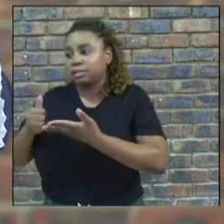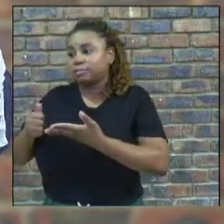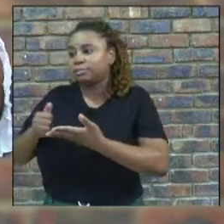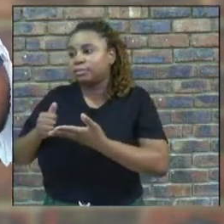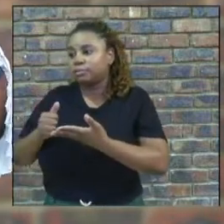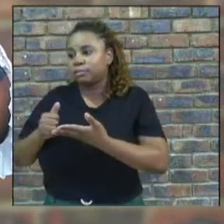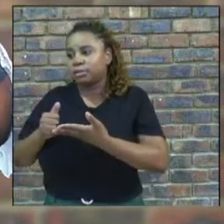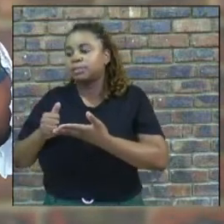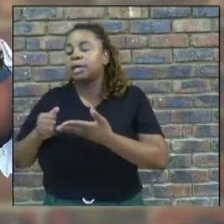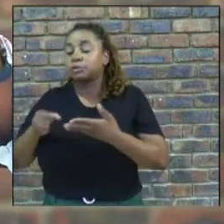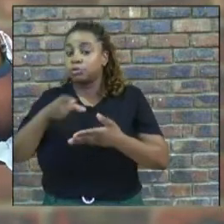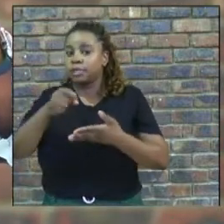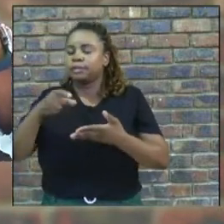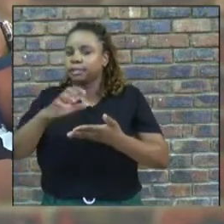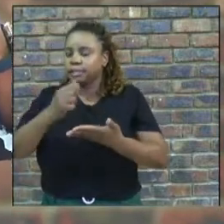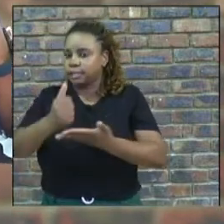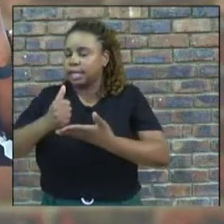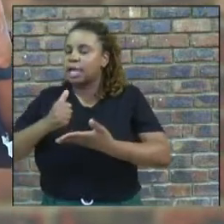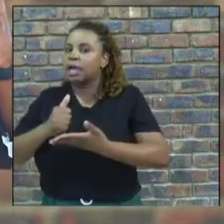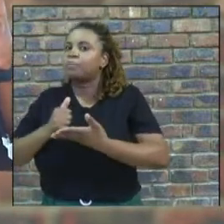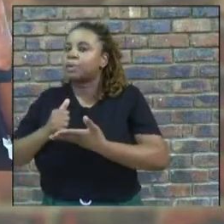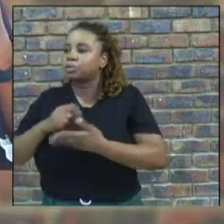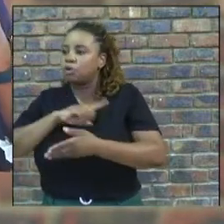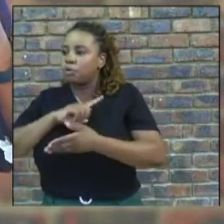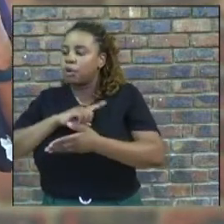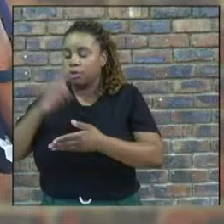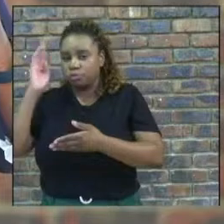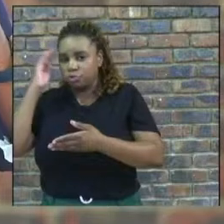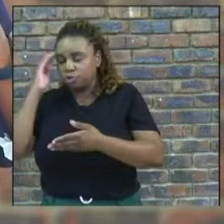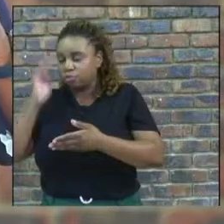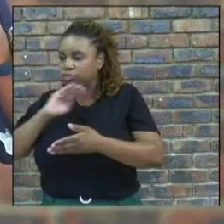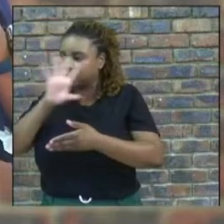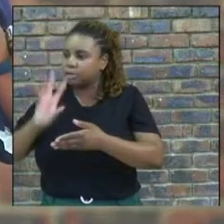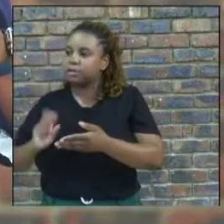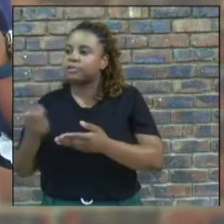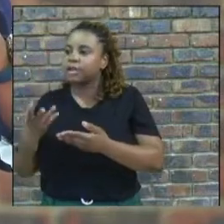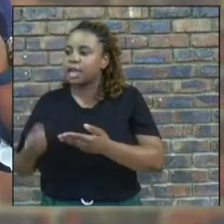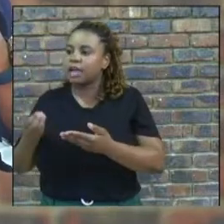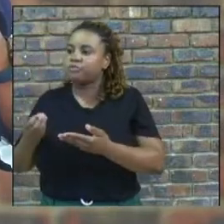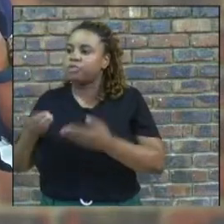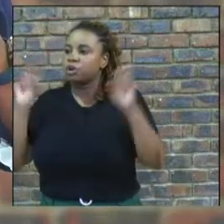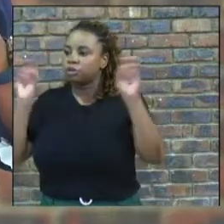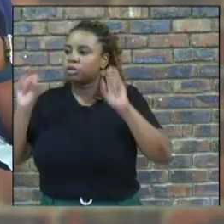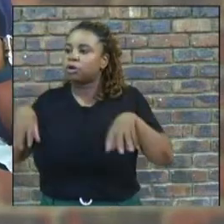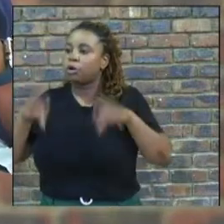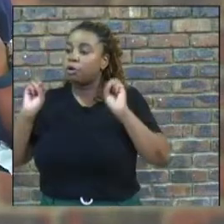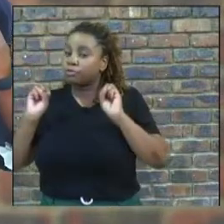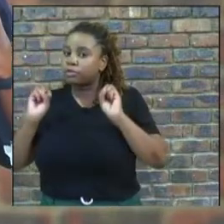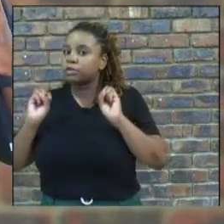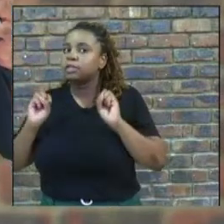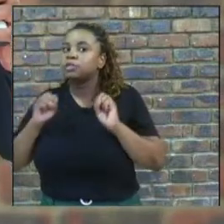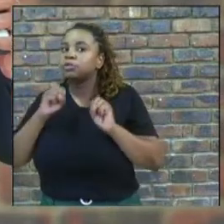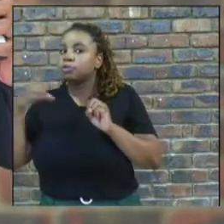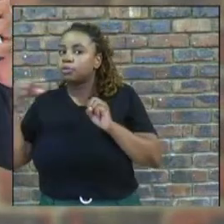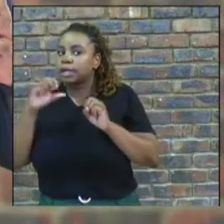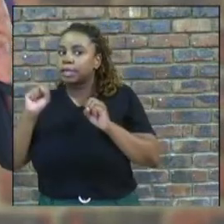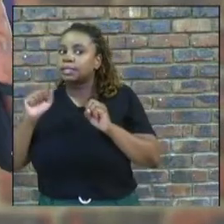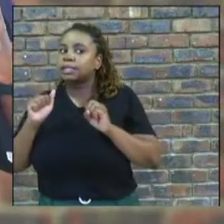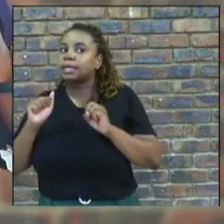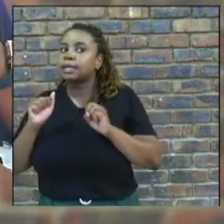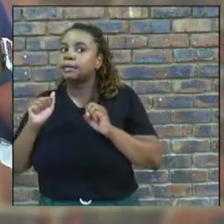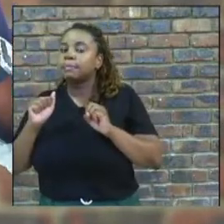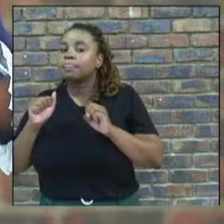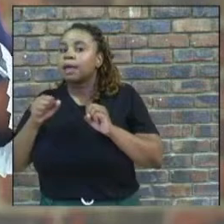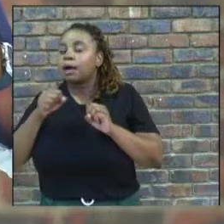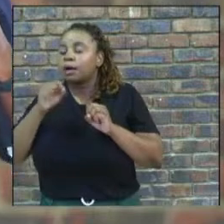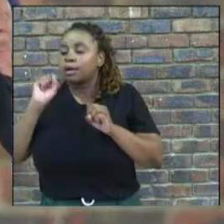le load shedding. So once re ka khona go kry gas e go ke gas e leng gore e tlo go